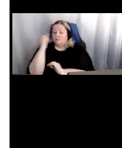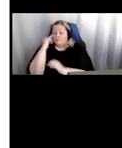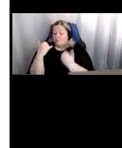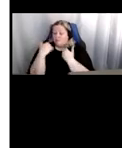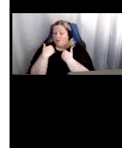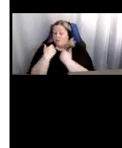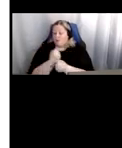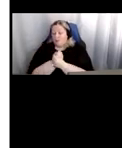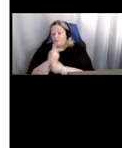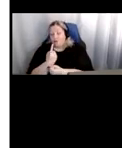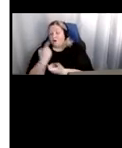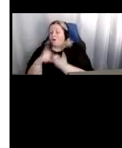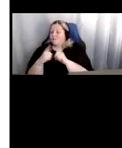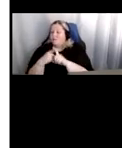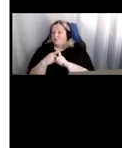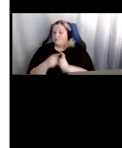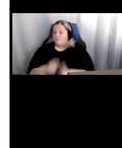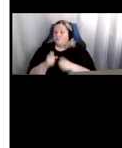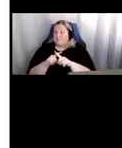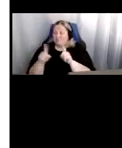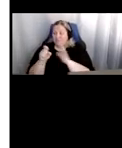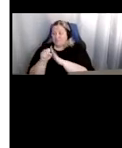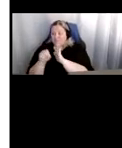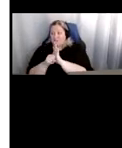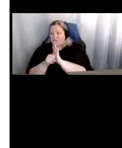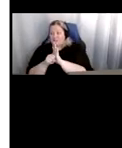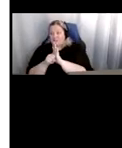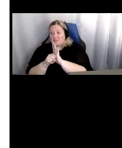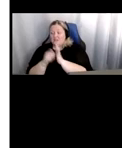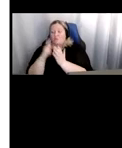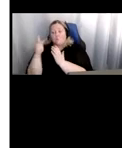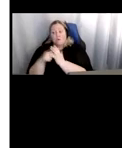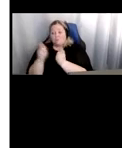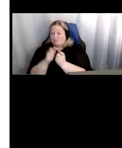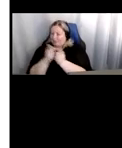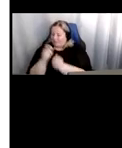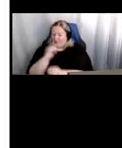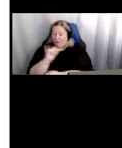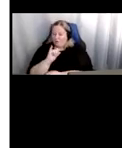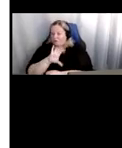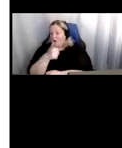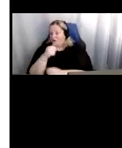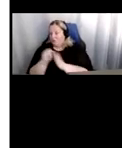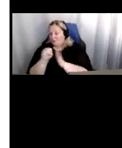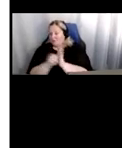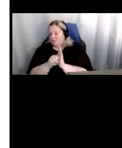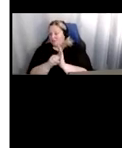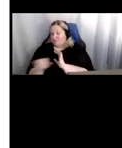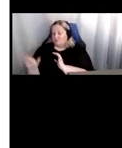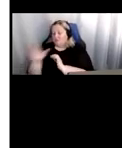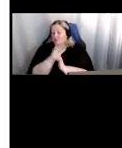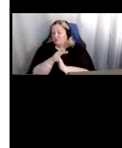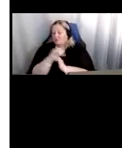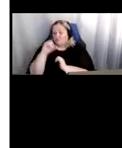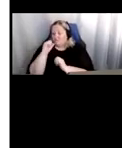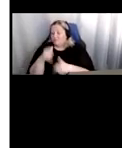one or a friend who lives in a different state, there's a program exactly like us in every state in the US. So if they live somewhere